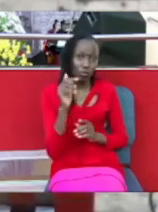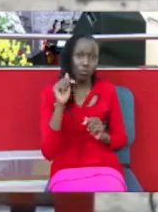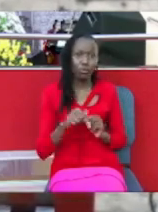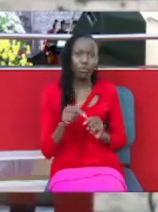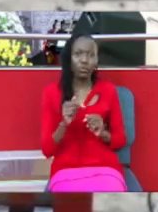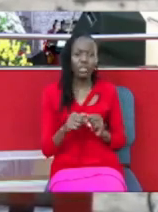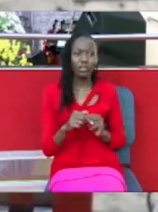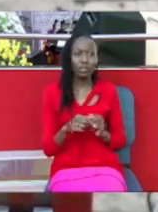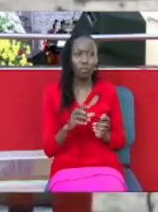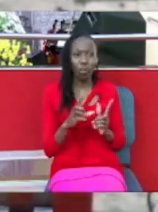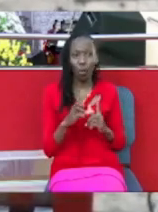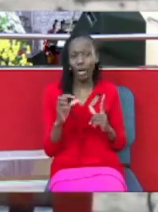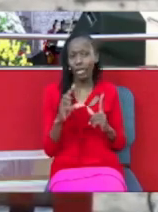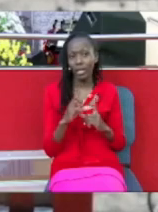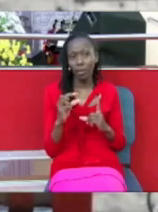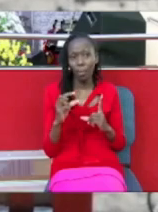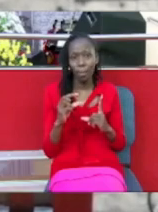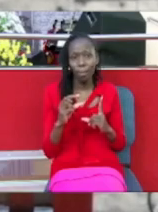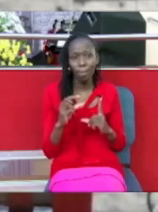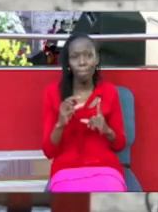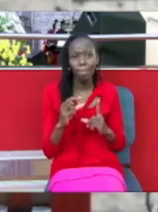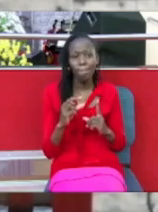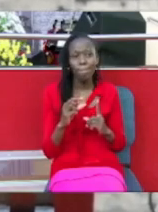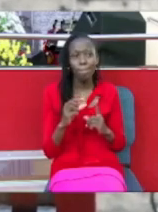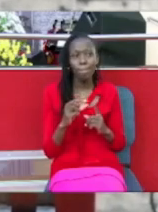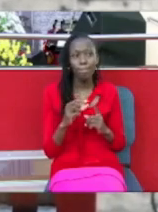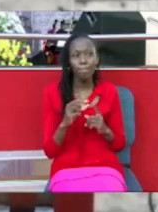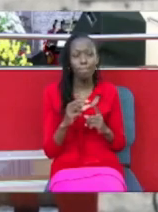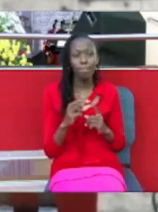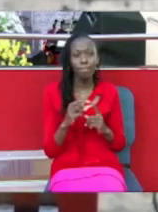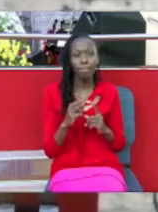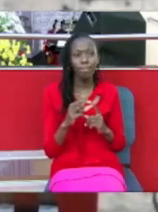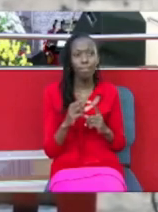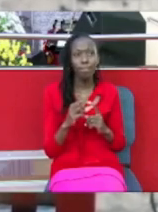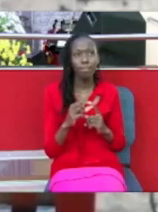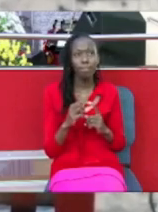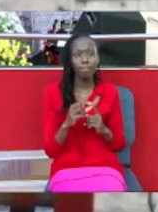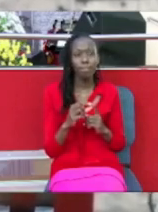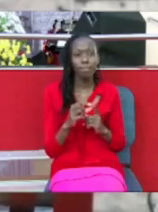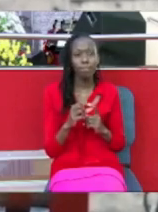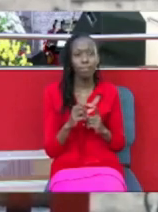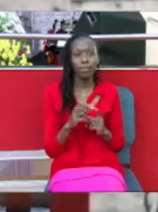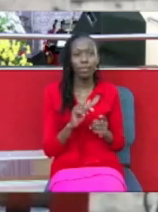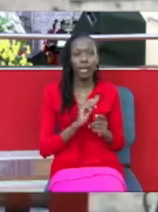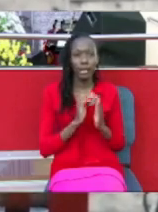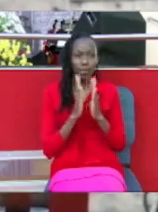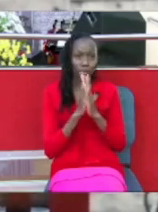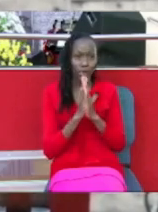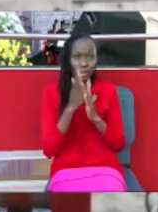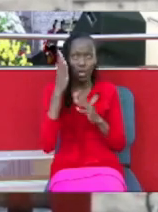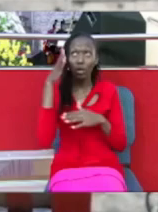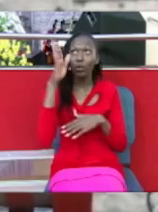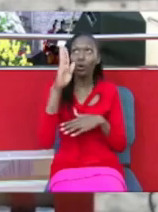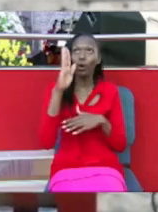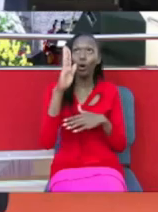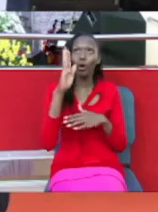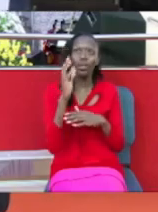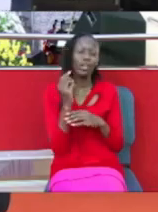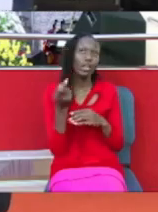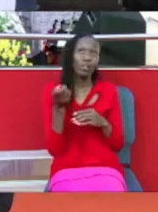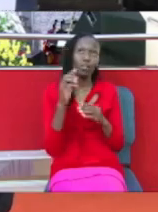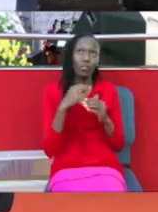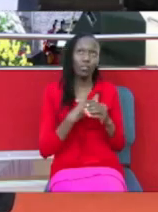discipline, tunapoendelea na funzo la nidhamu ya leo, I pray that the Lord will minister to you. Naomba kwamba